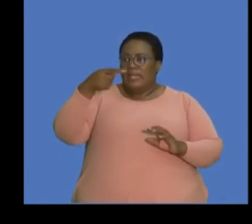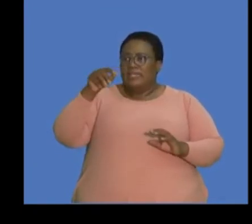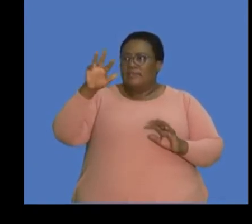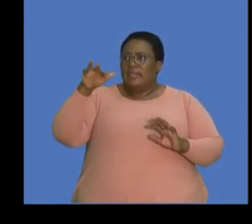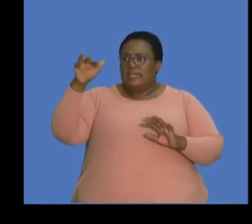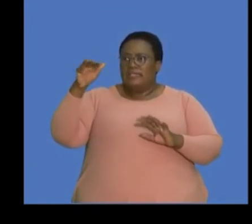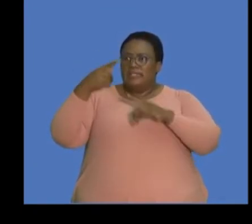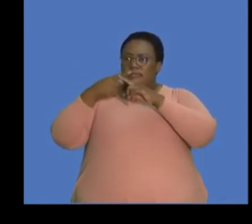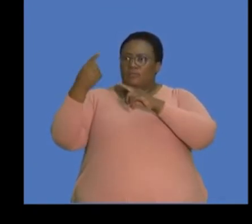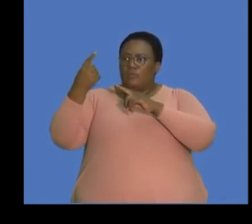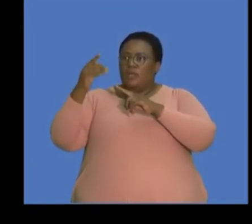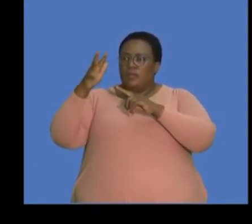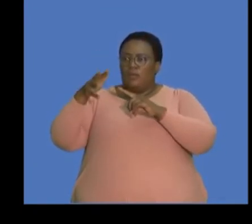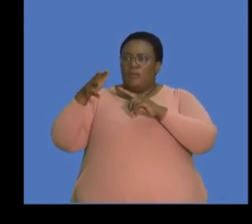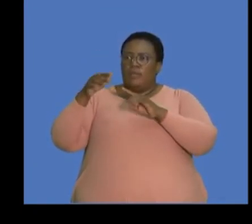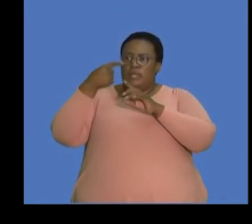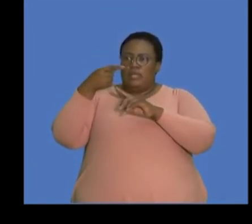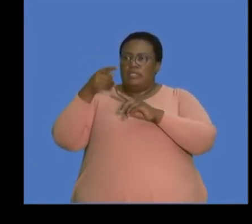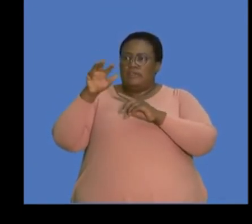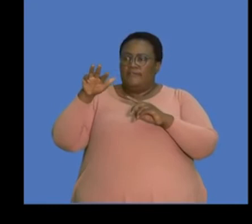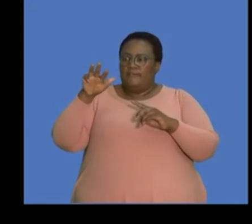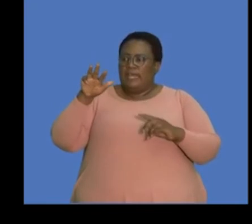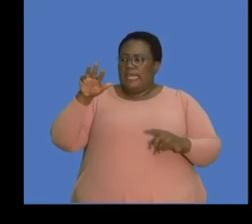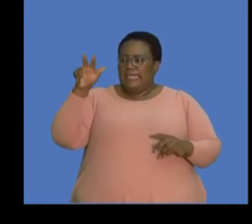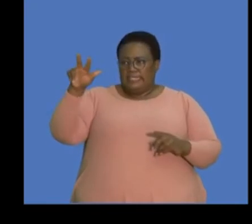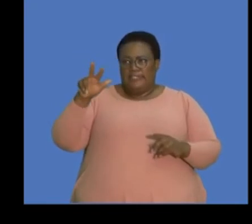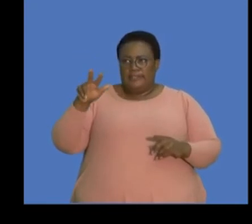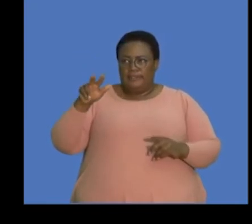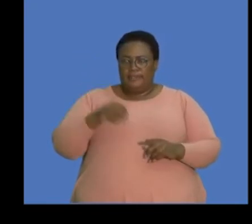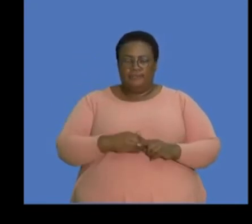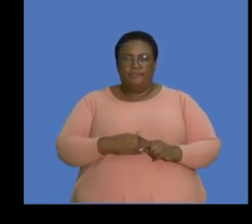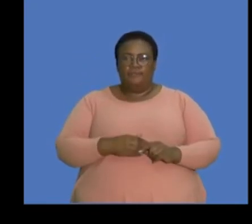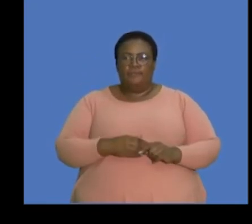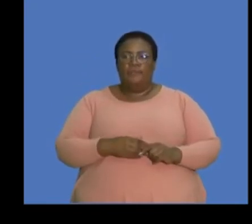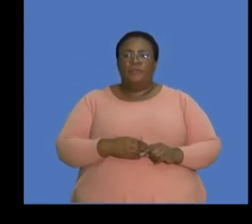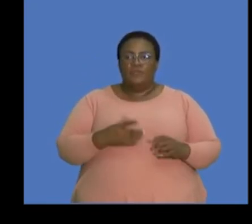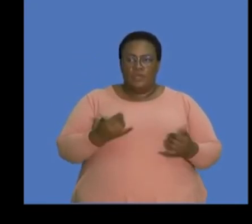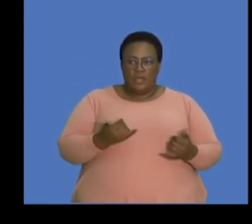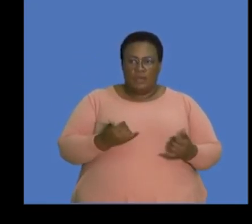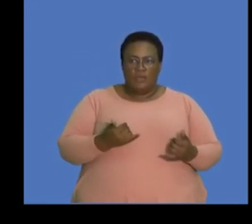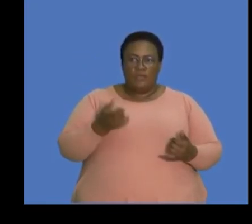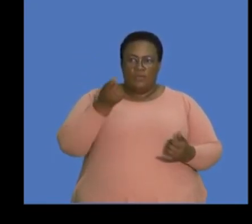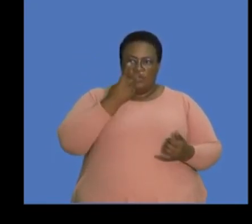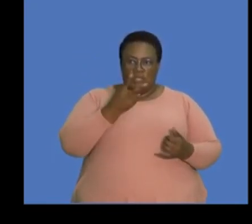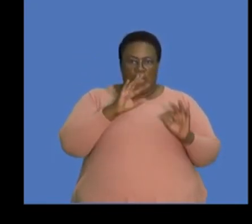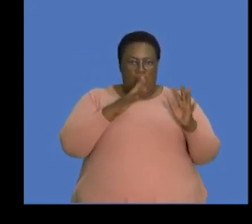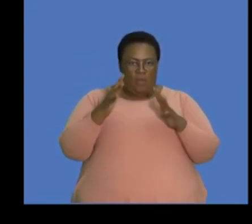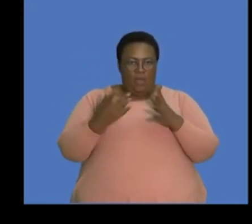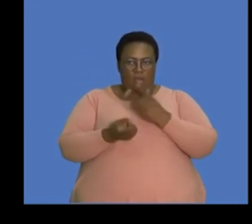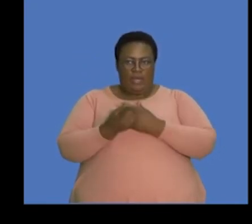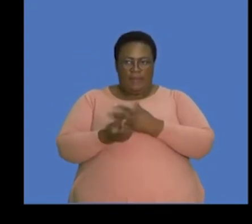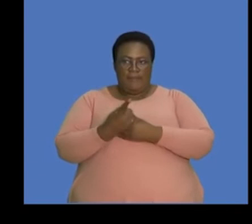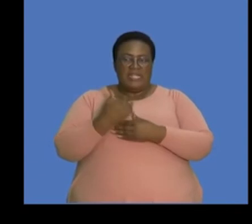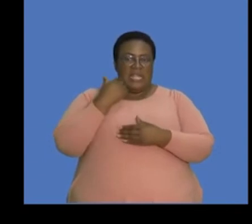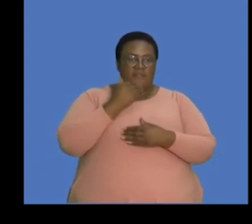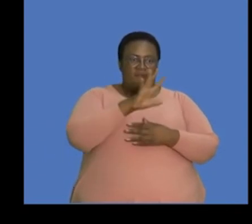but the science is essentially in the principle of quantization of charge. Now, we're getting the pattern or the trend. Now,